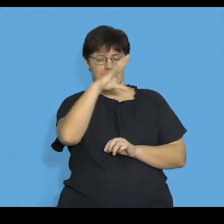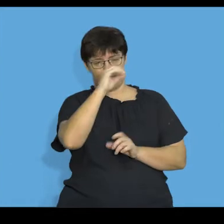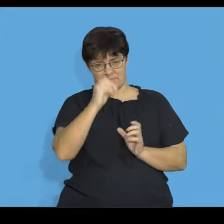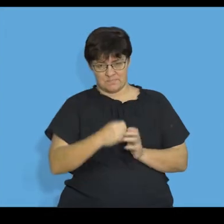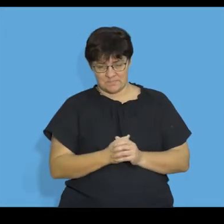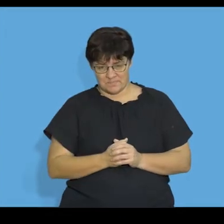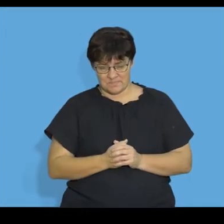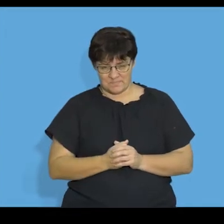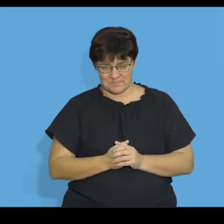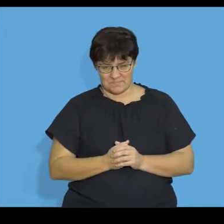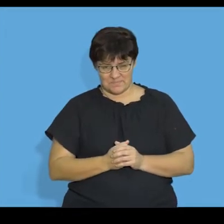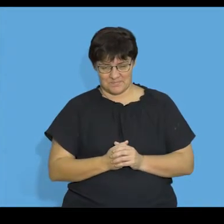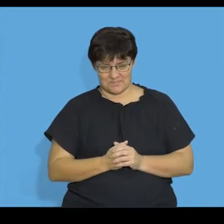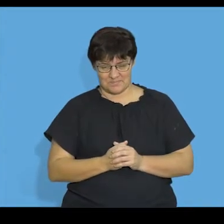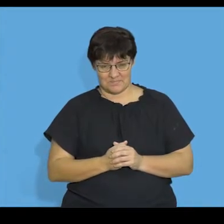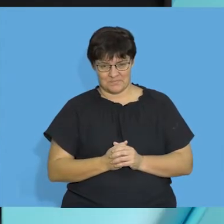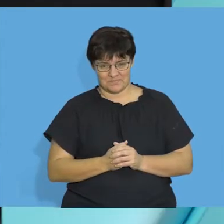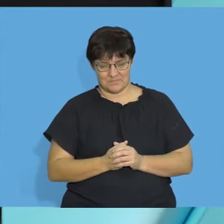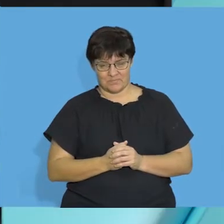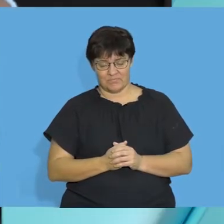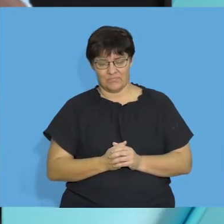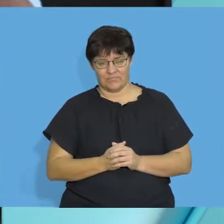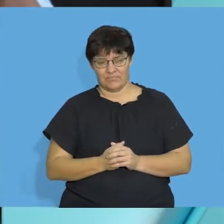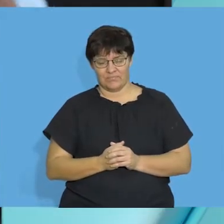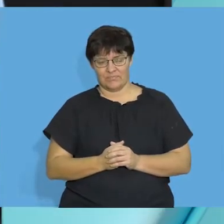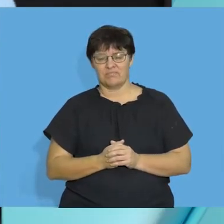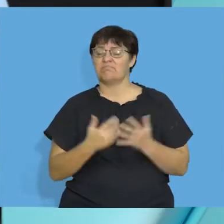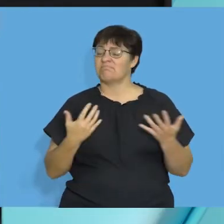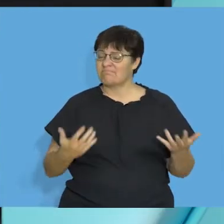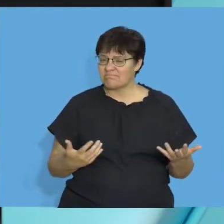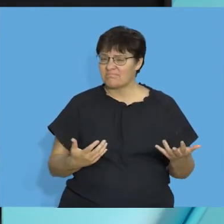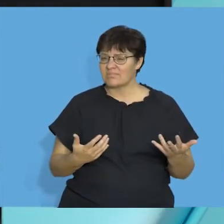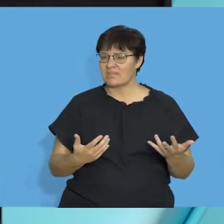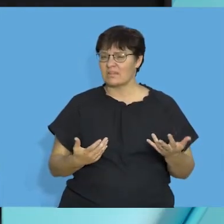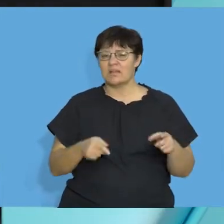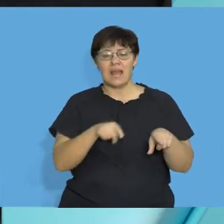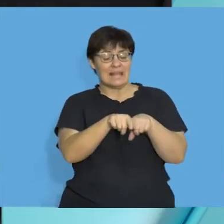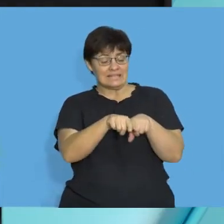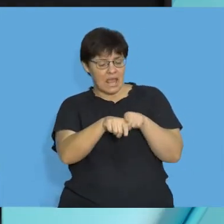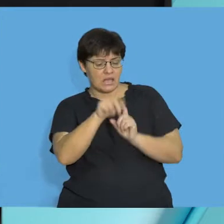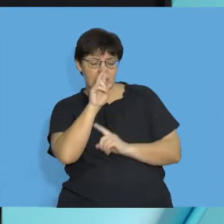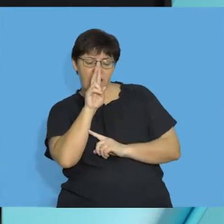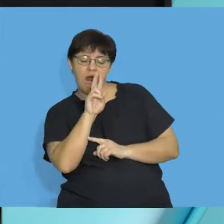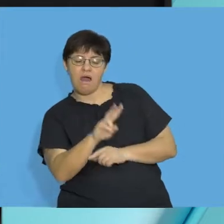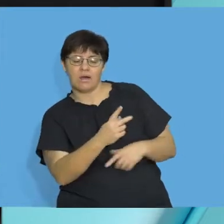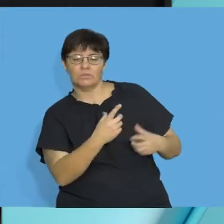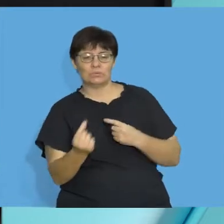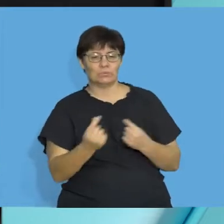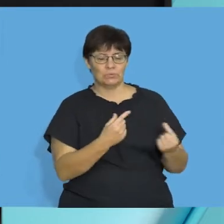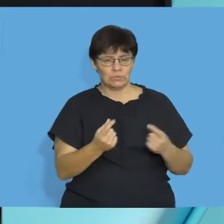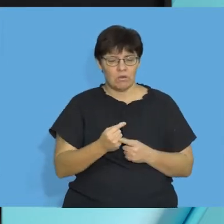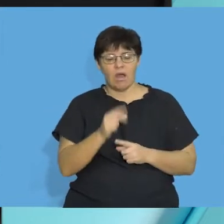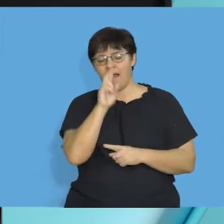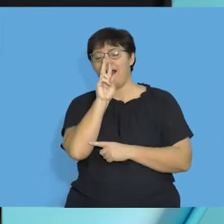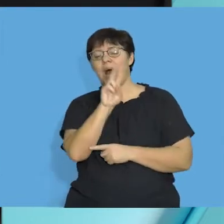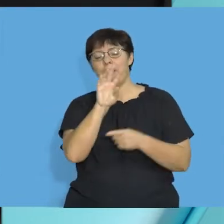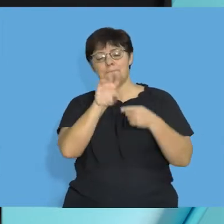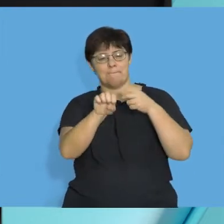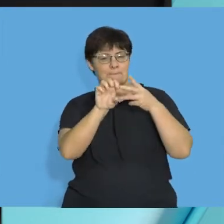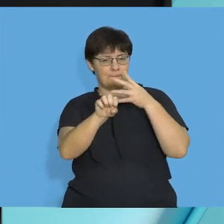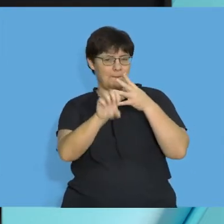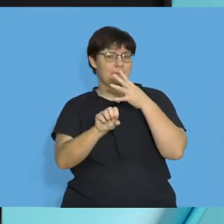or is indicated to be burning brighter. So as we do this sort of experiment, there's lots of observations and things that